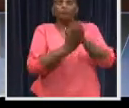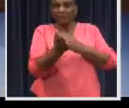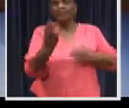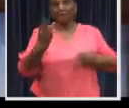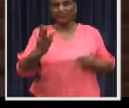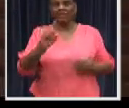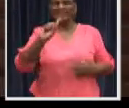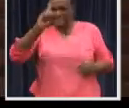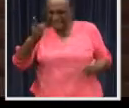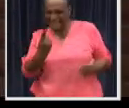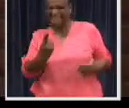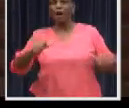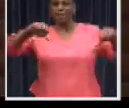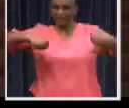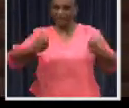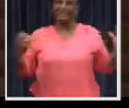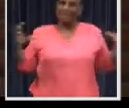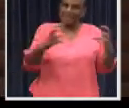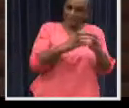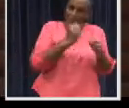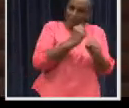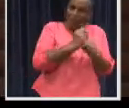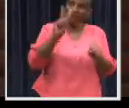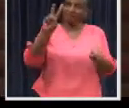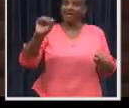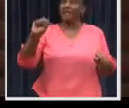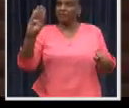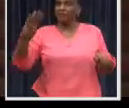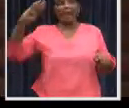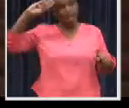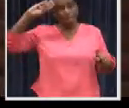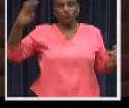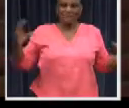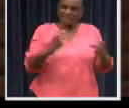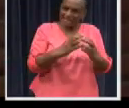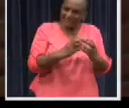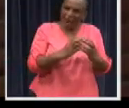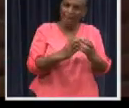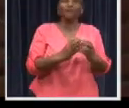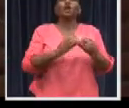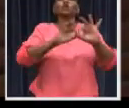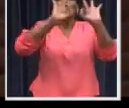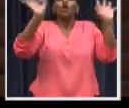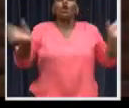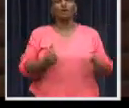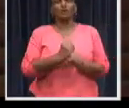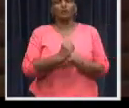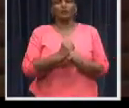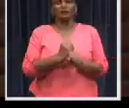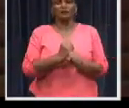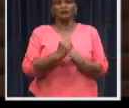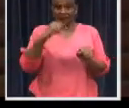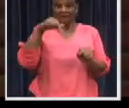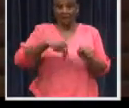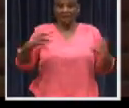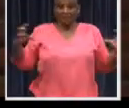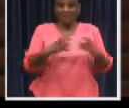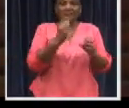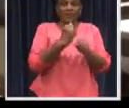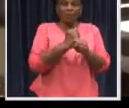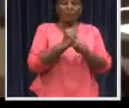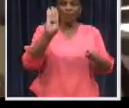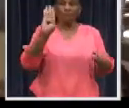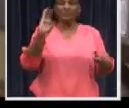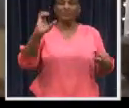step towards concretizing cooperation between the VSB and the police force. Within this cooperation, the British American